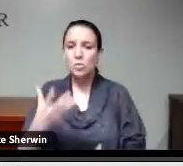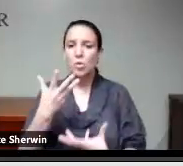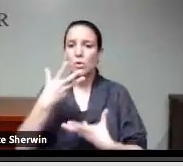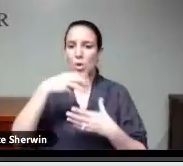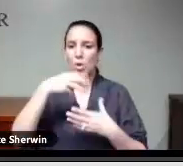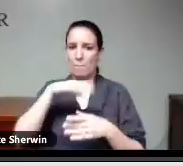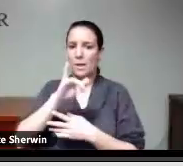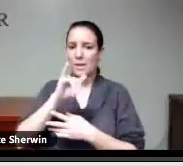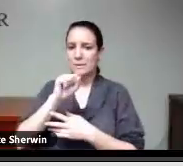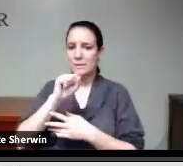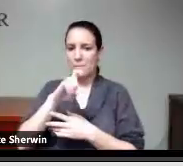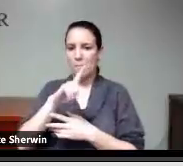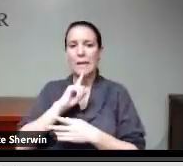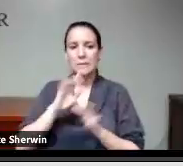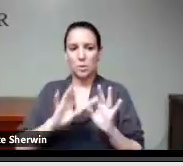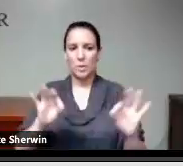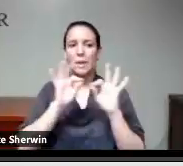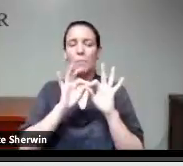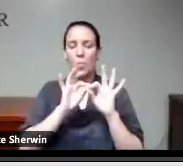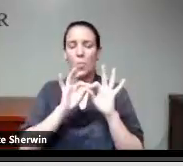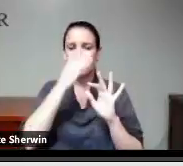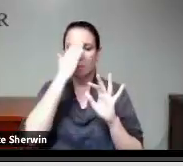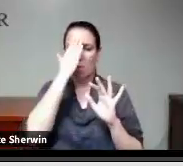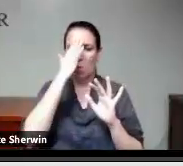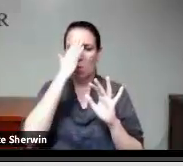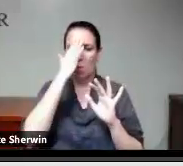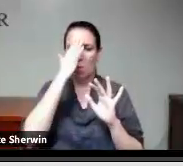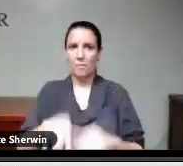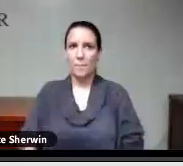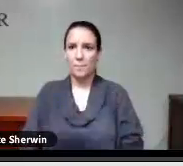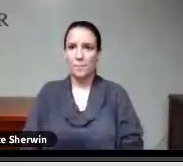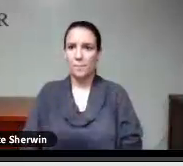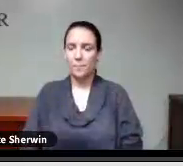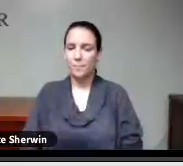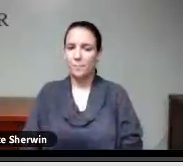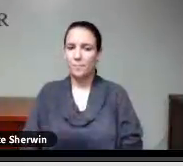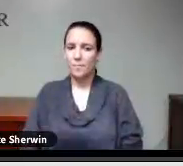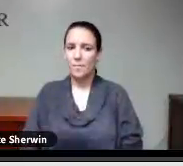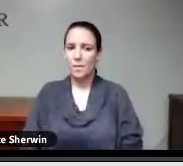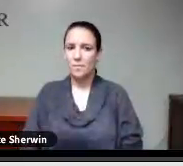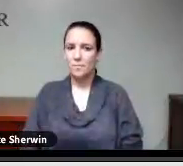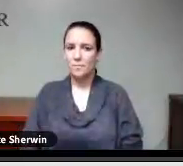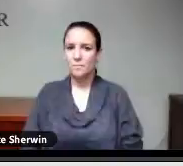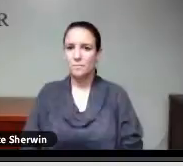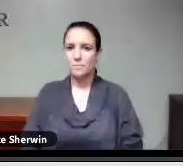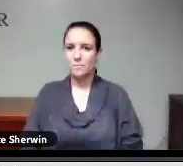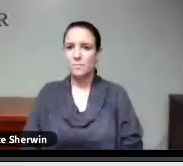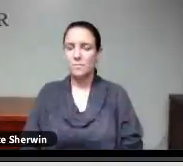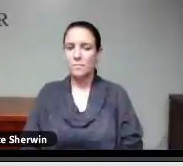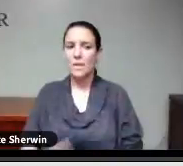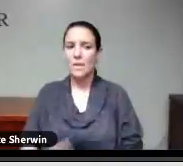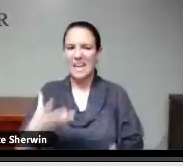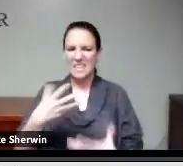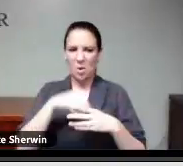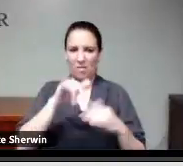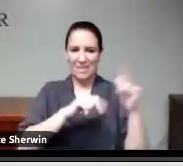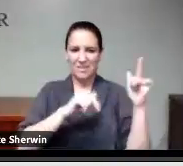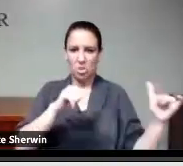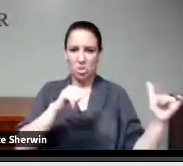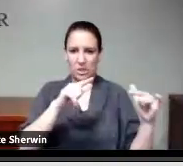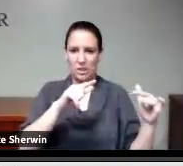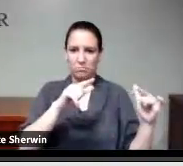things play into decision-making practices. And as part of this diversity series, we'll talk more about that. Recruitment and selection